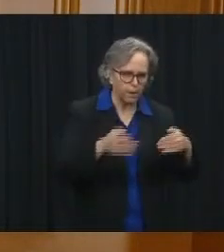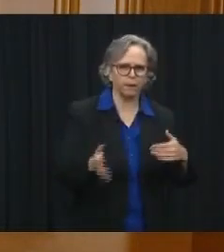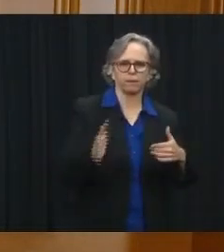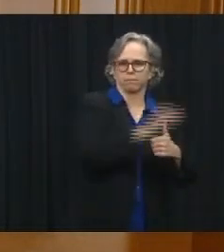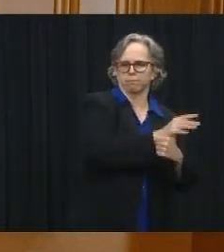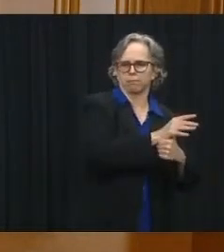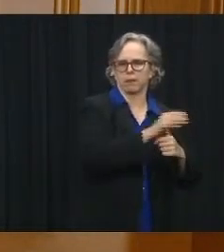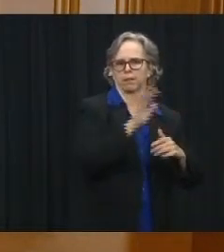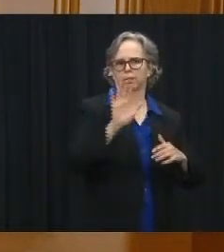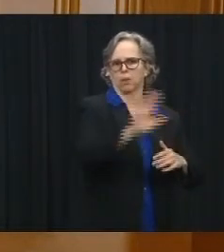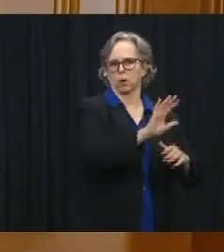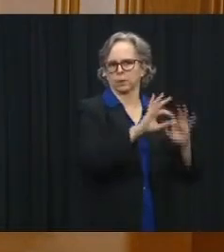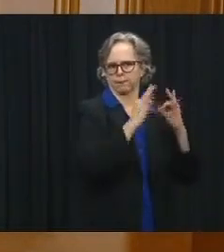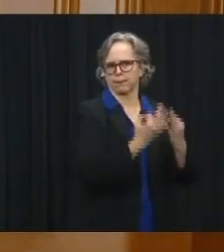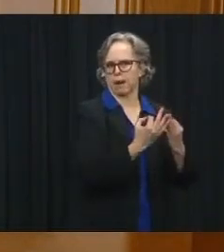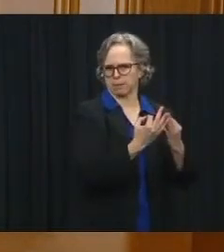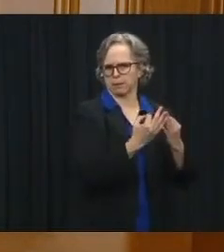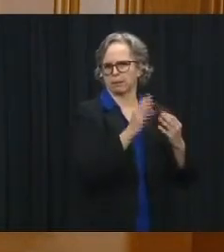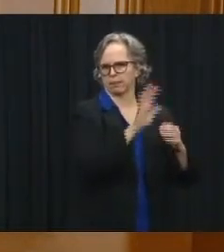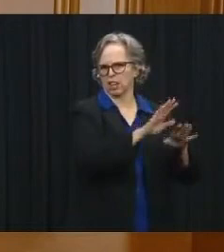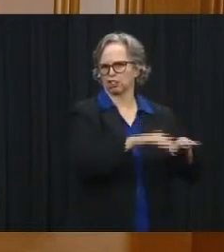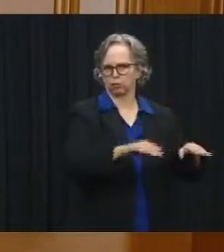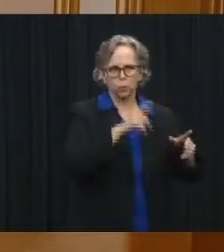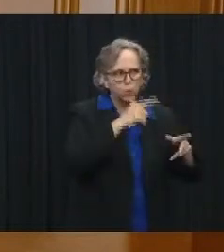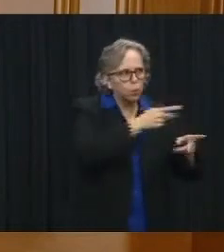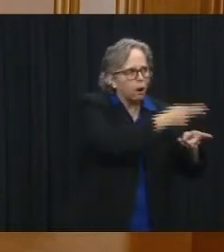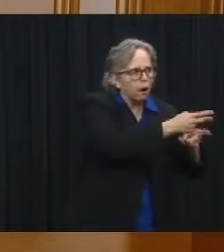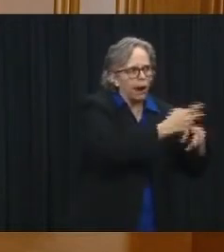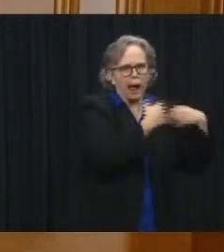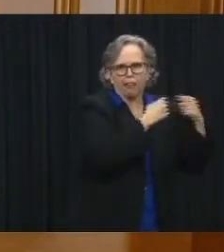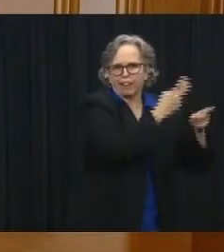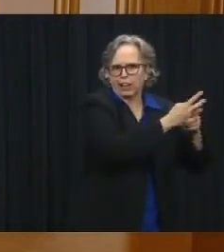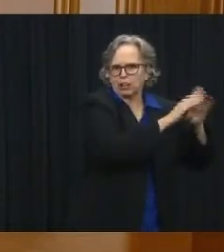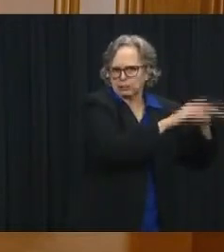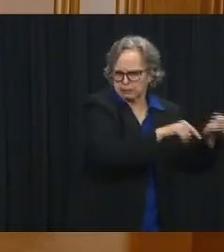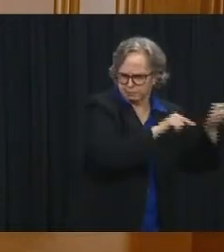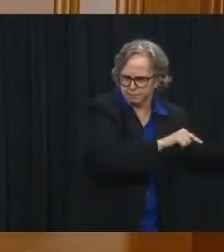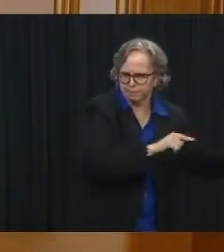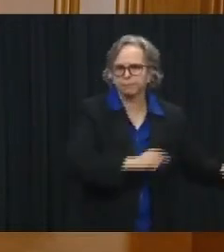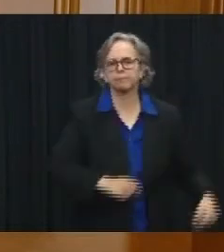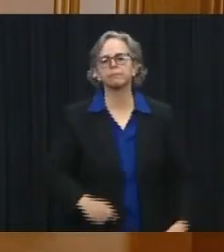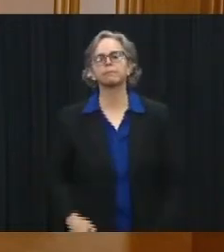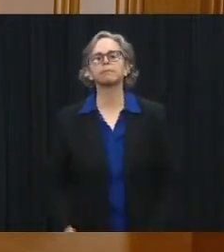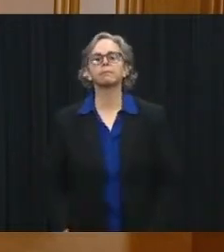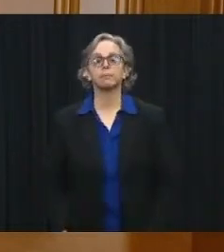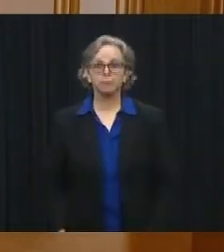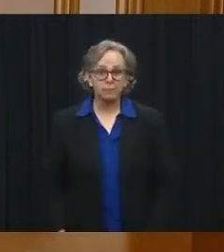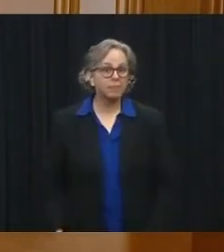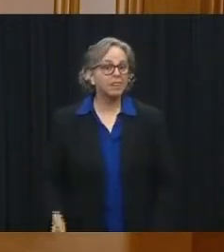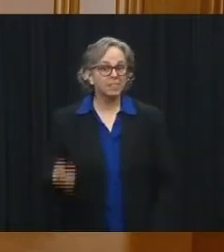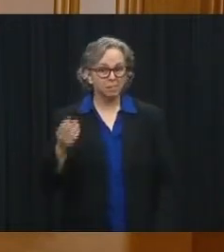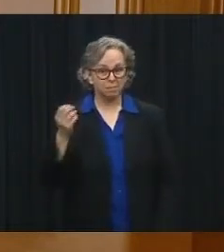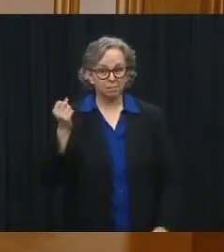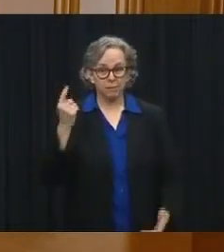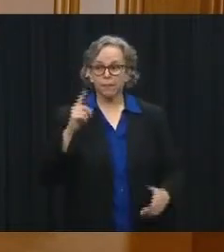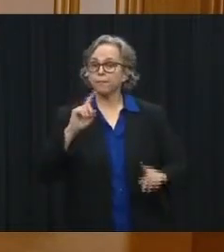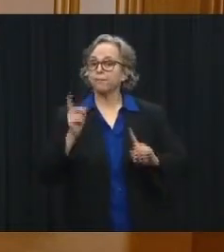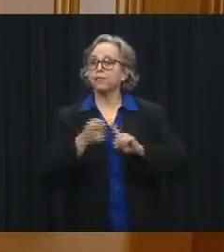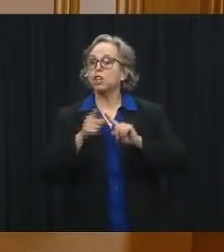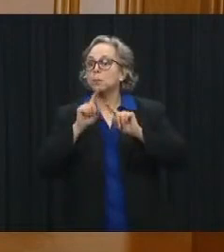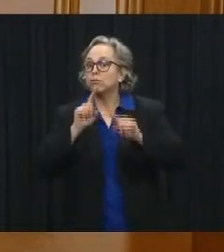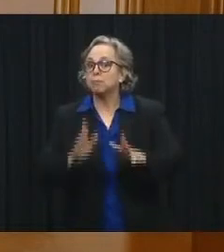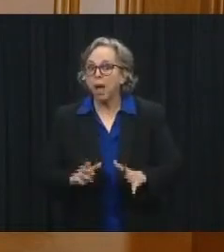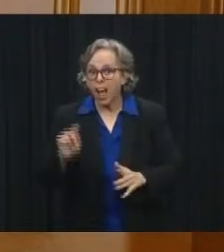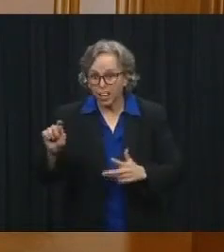the families of healthcare workers, to the families of first responders, hospital and clinic